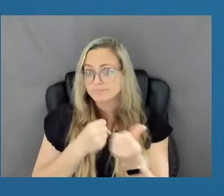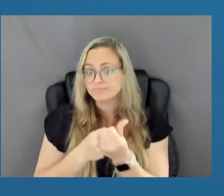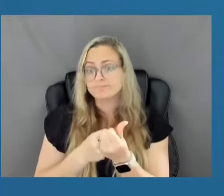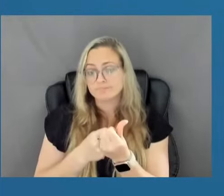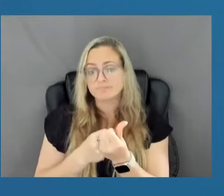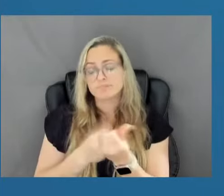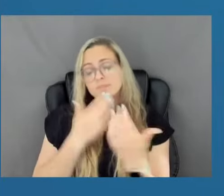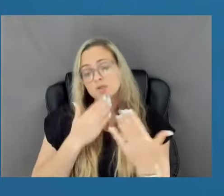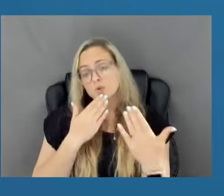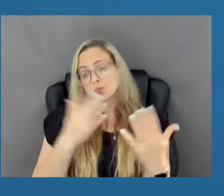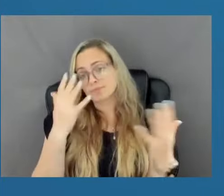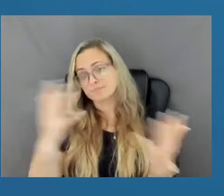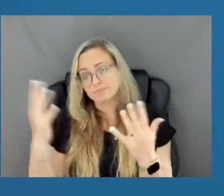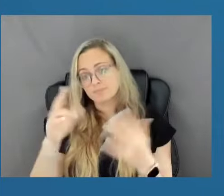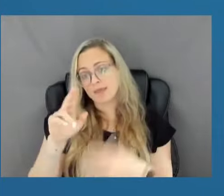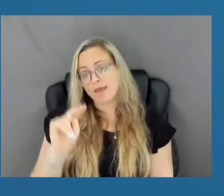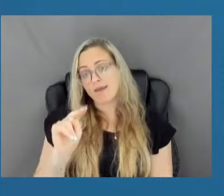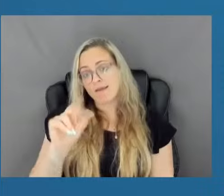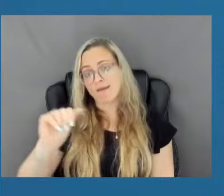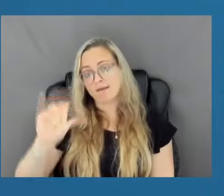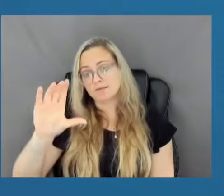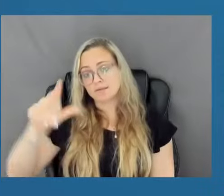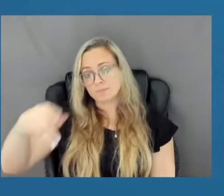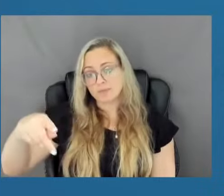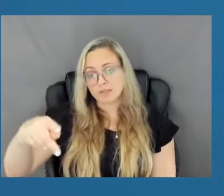of the NAACP, chair of the commission,